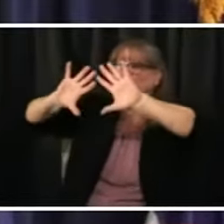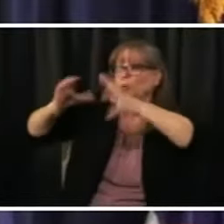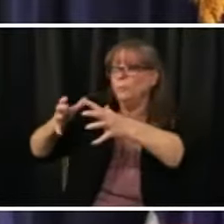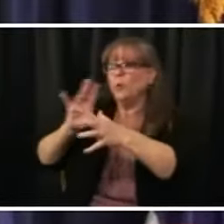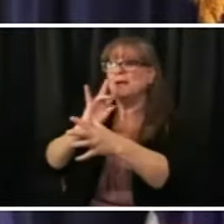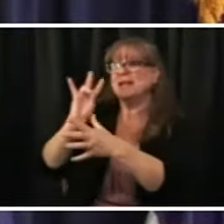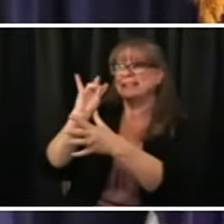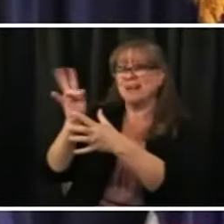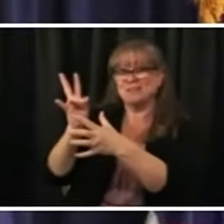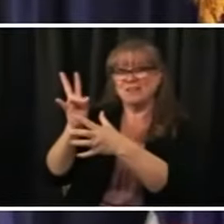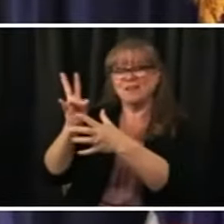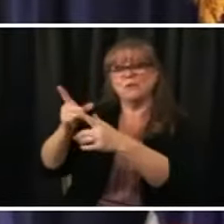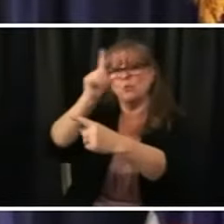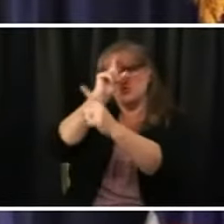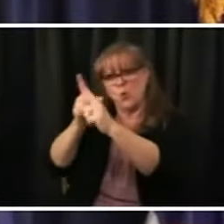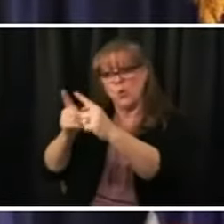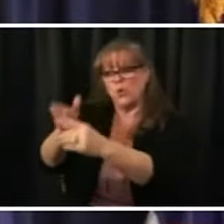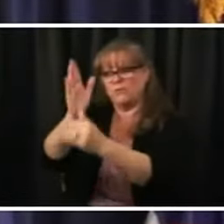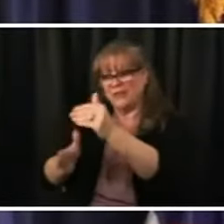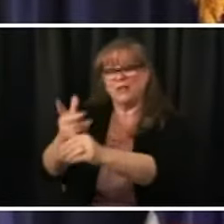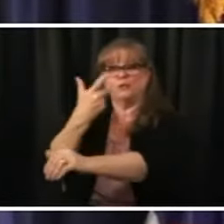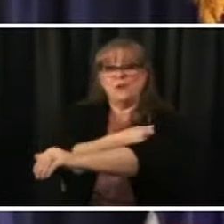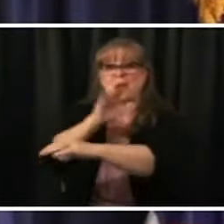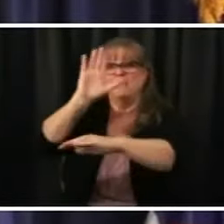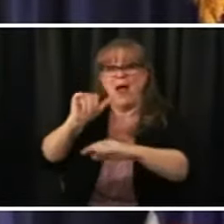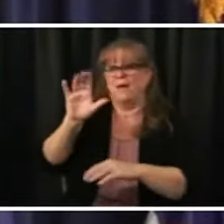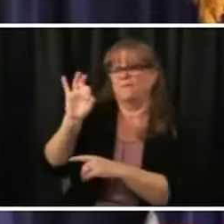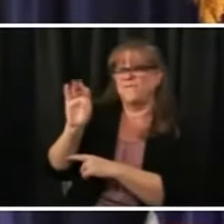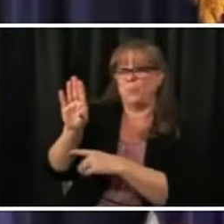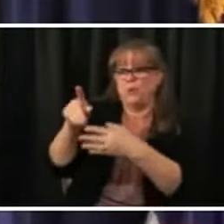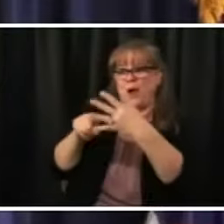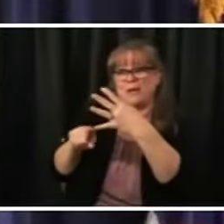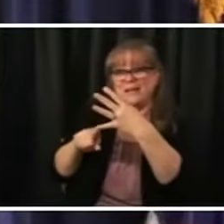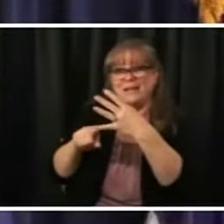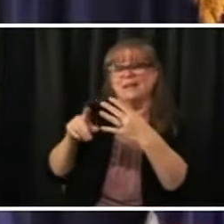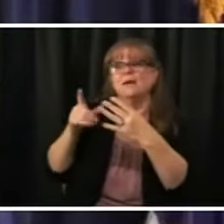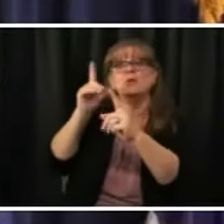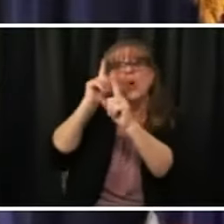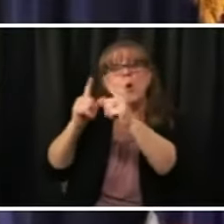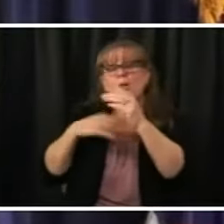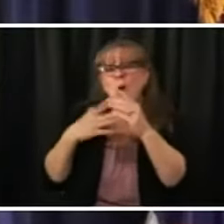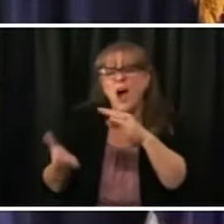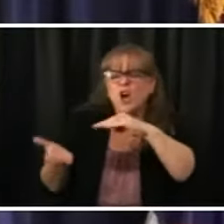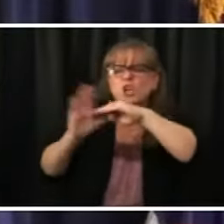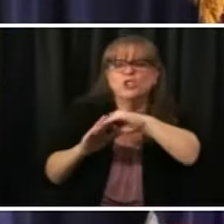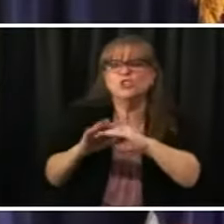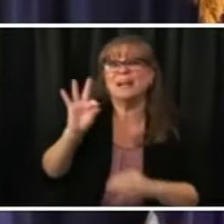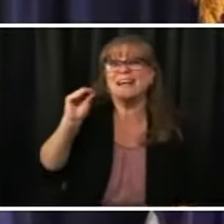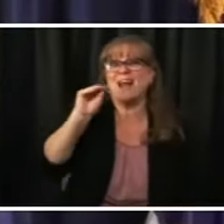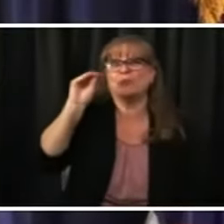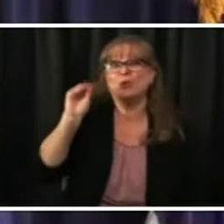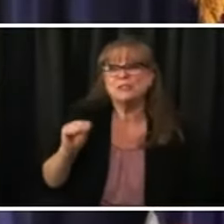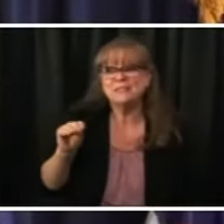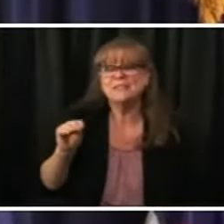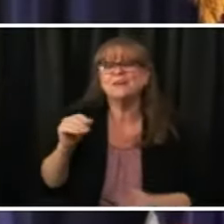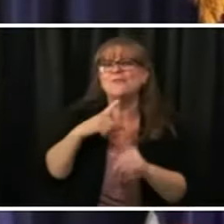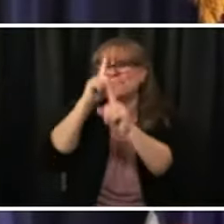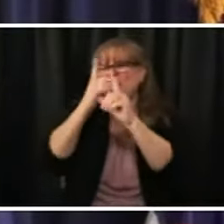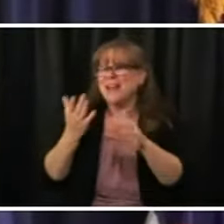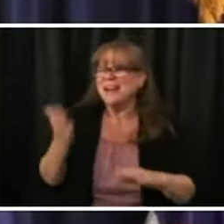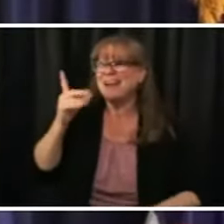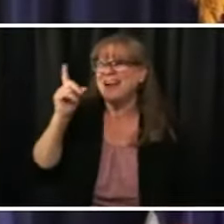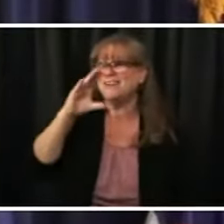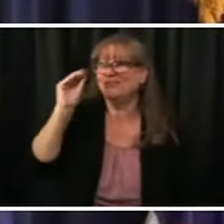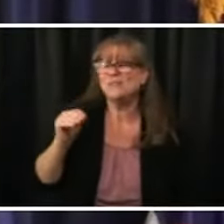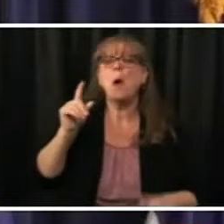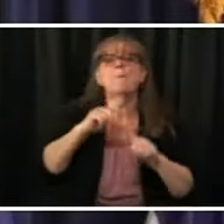love if that is closer to 80 or 90%. That would really make a difference in saving lives. We know it's not going to be 100%. There's always going to be a few folks out there that, for whatever reason,